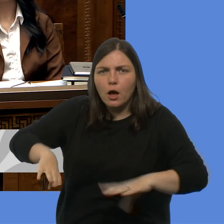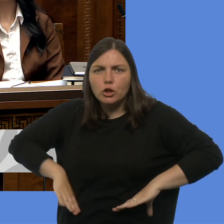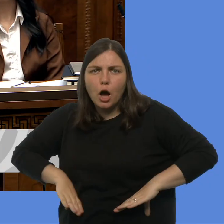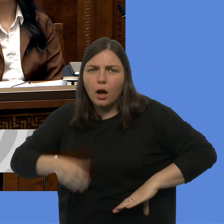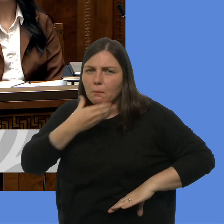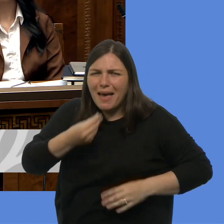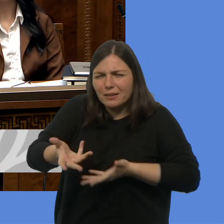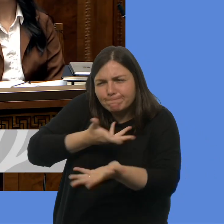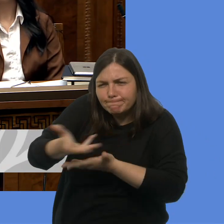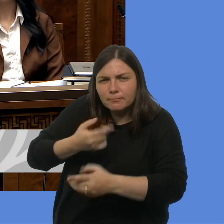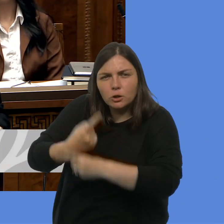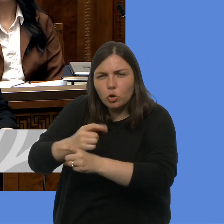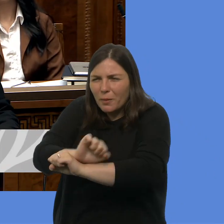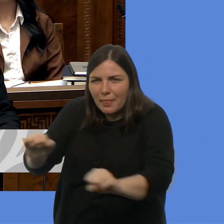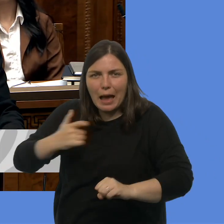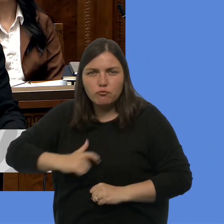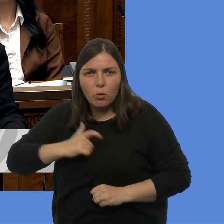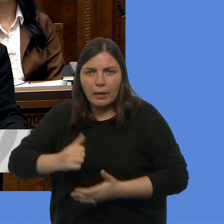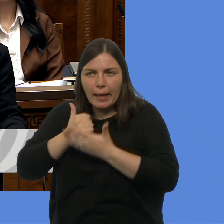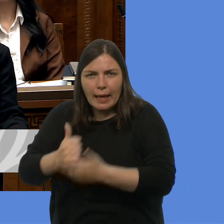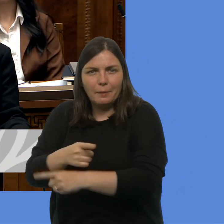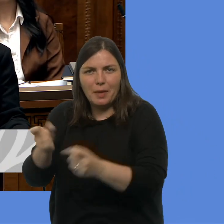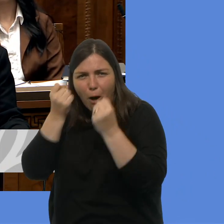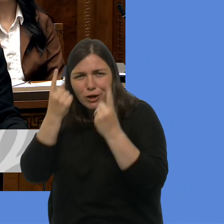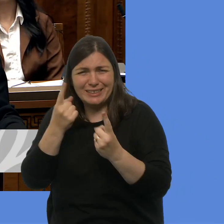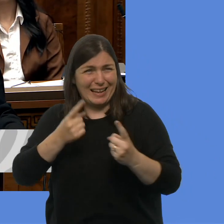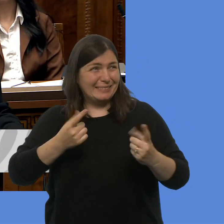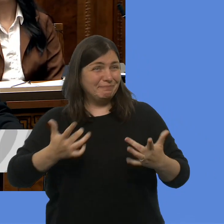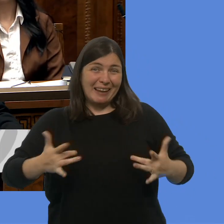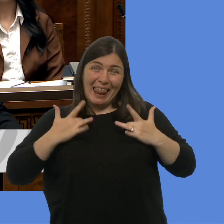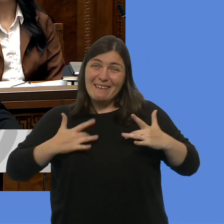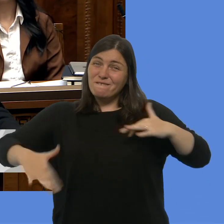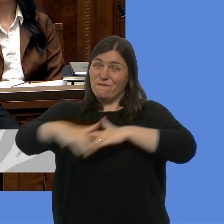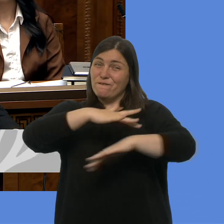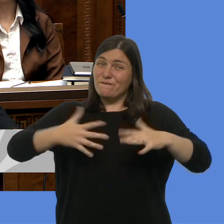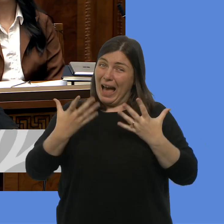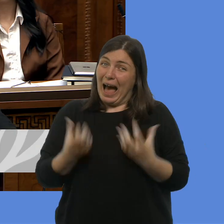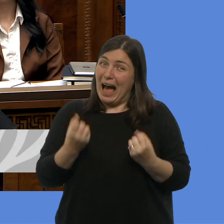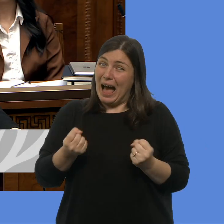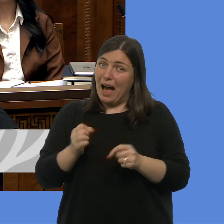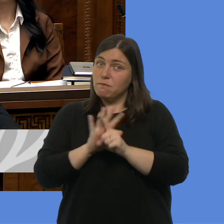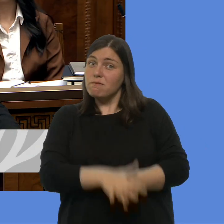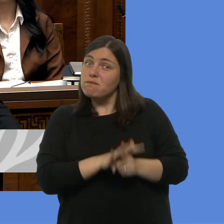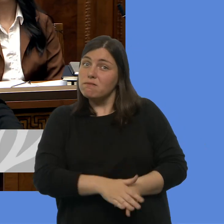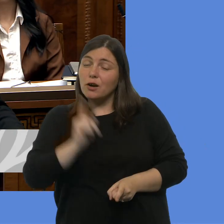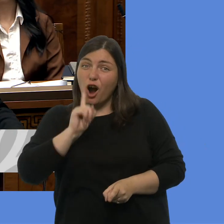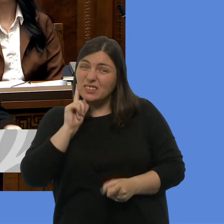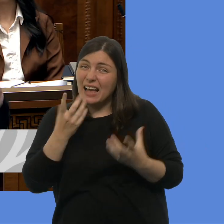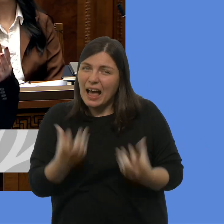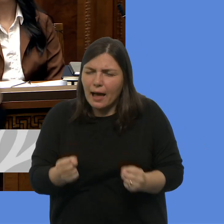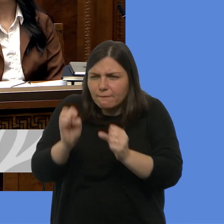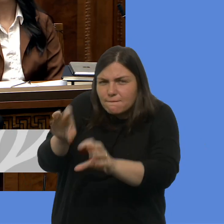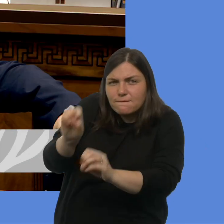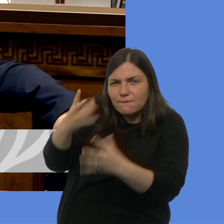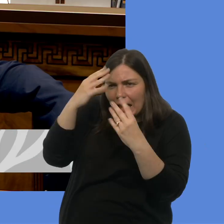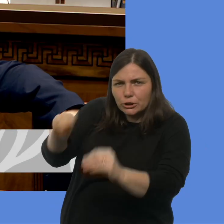and actually helping them to understand just that everyday misogyny and assisting them to be able to make the right decisions and actually turning the tide, and that they have